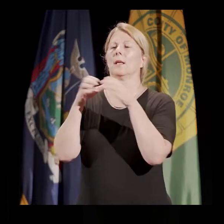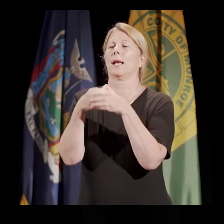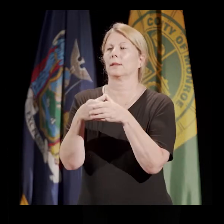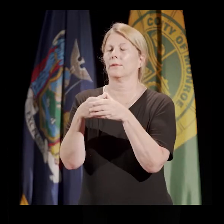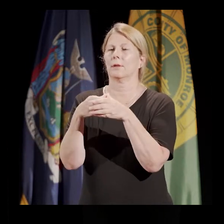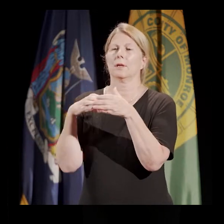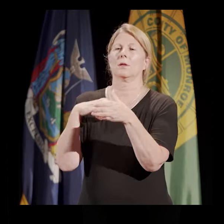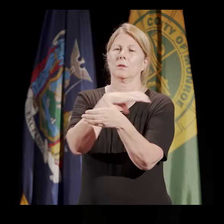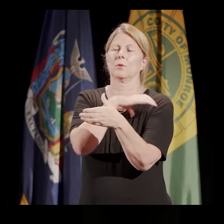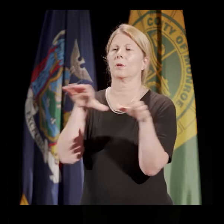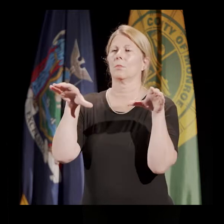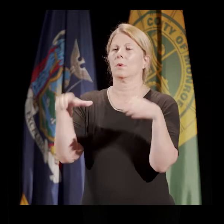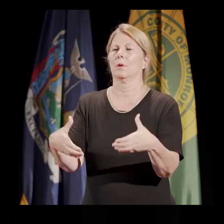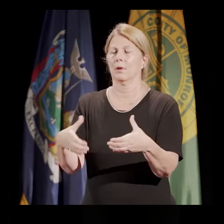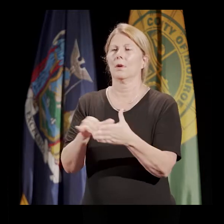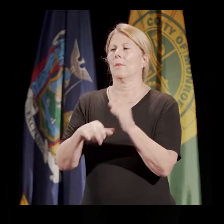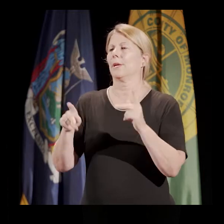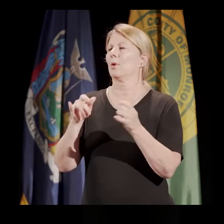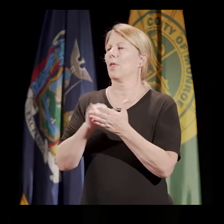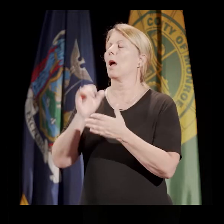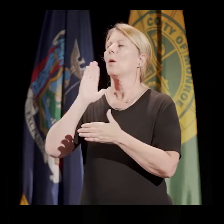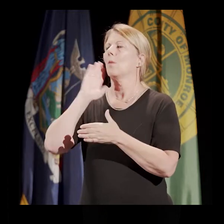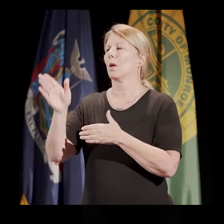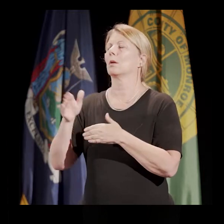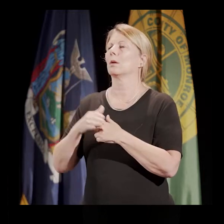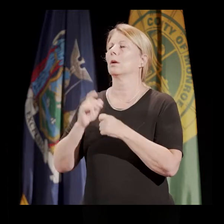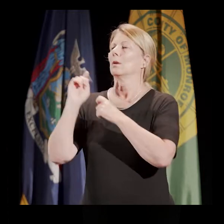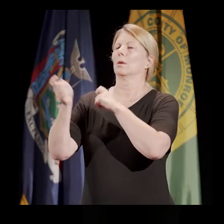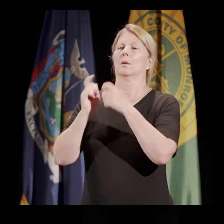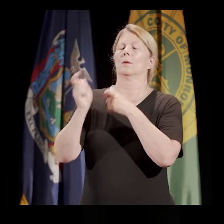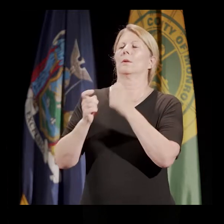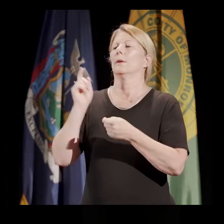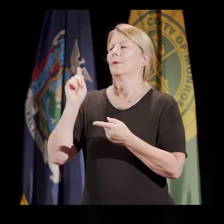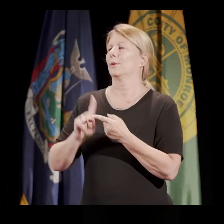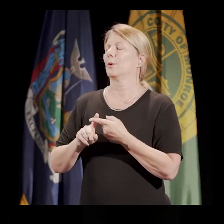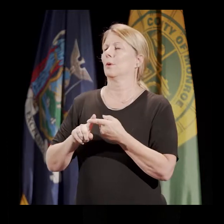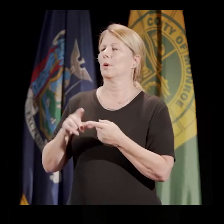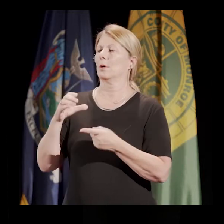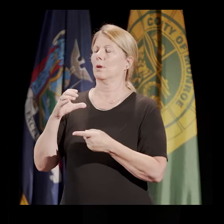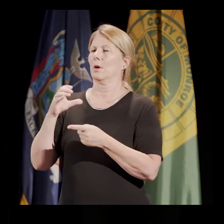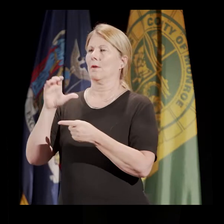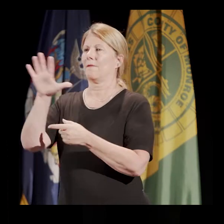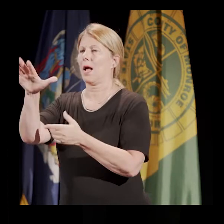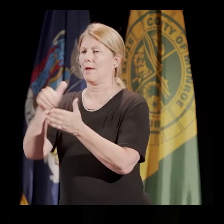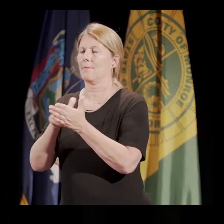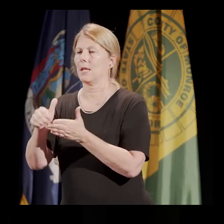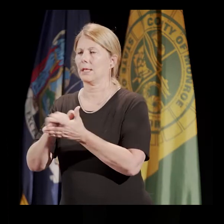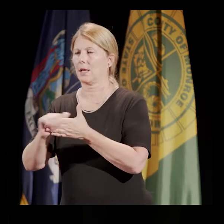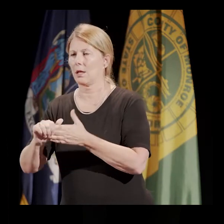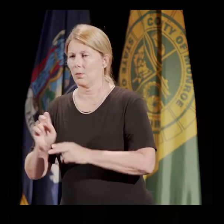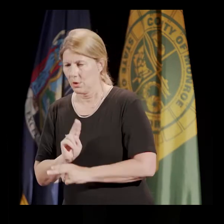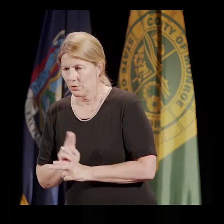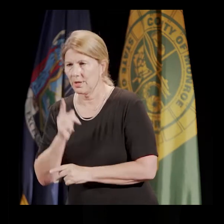and philanthropies to invest in community-based violence reduction initiatives. We're using $5 million from our